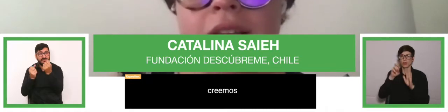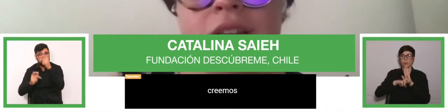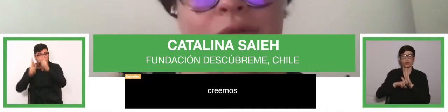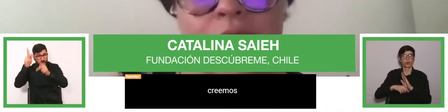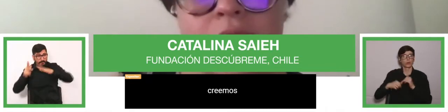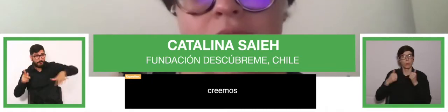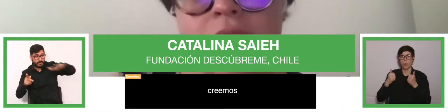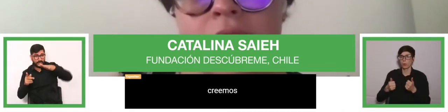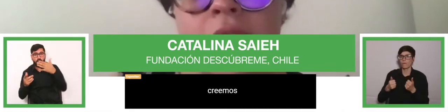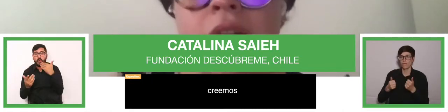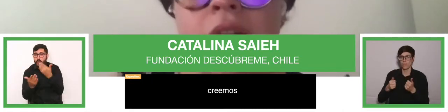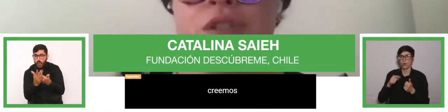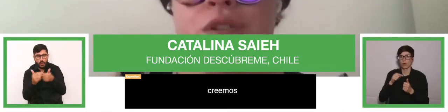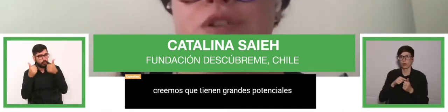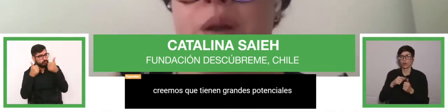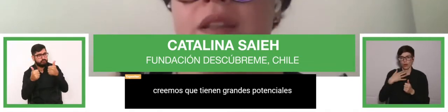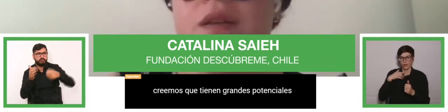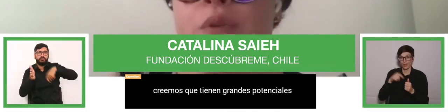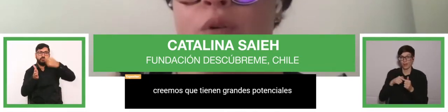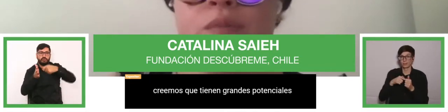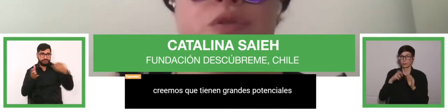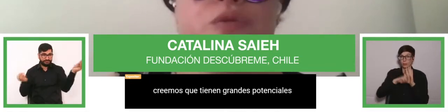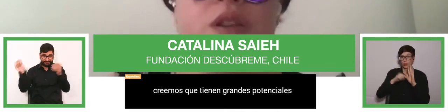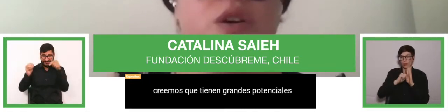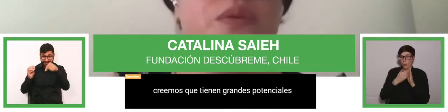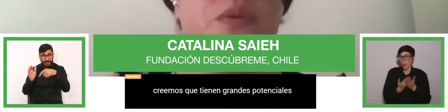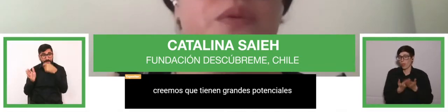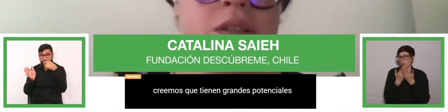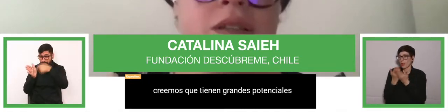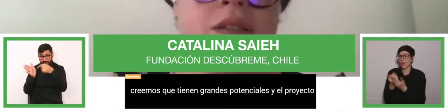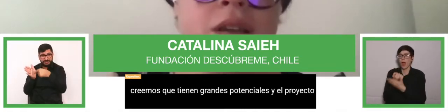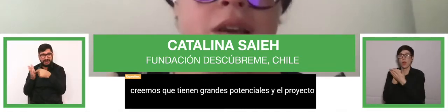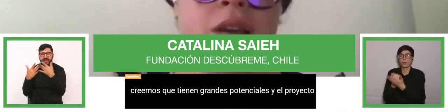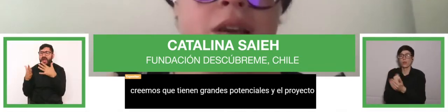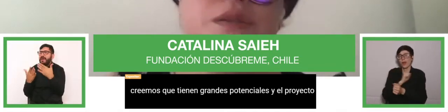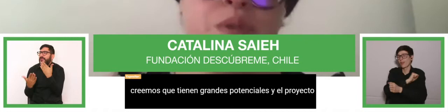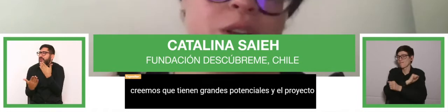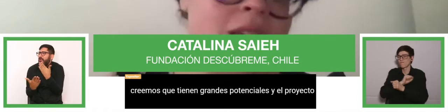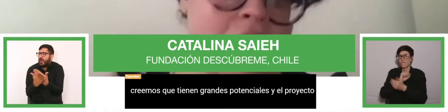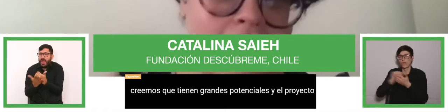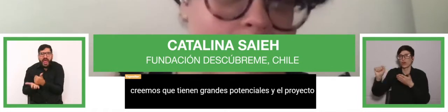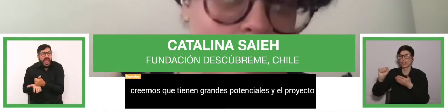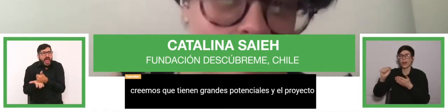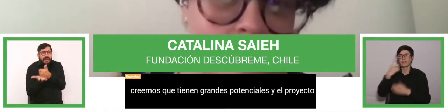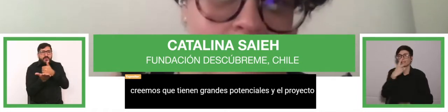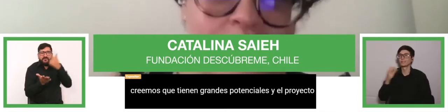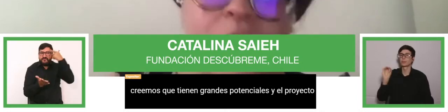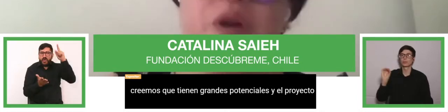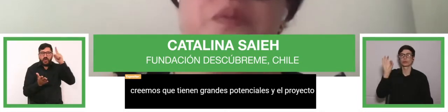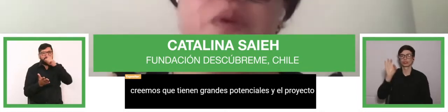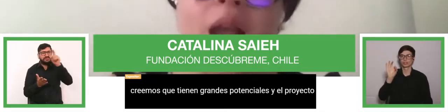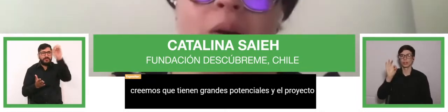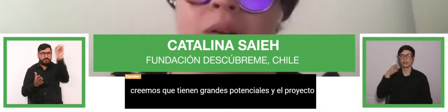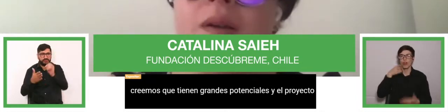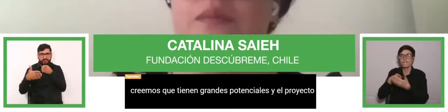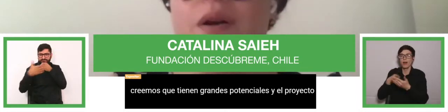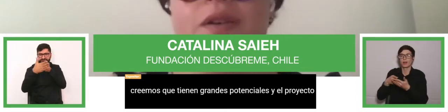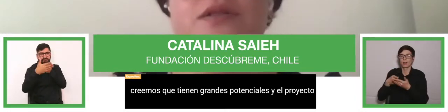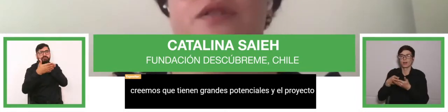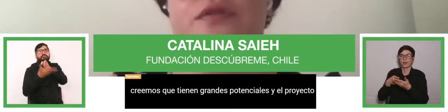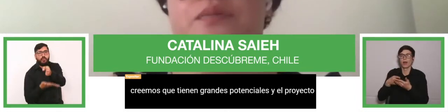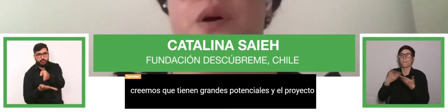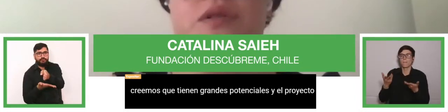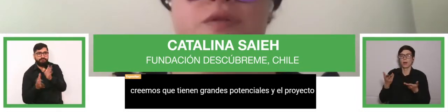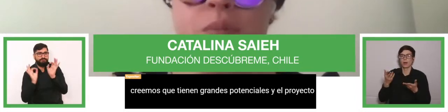so far has convinced us to continue expanding the program to create new opportunities, especially in Latin America. We are